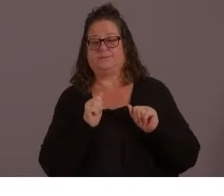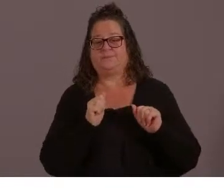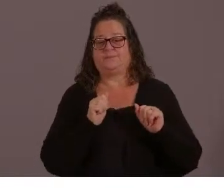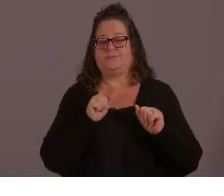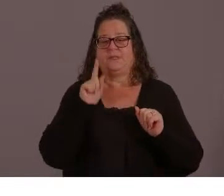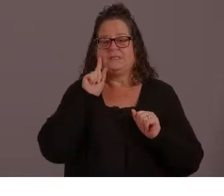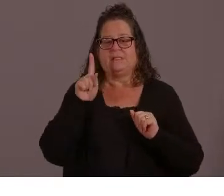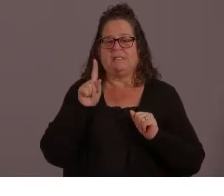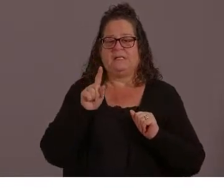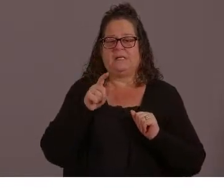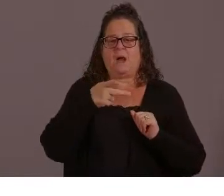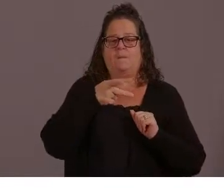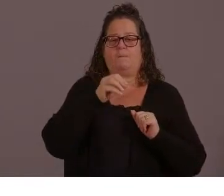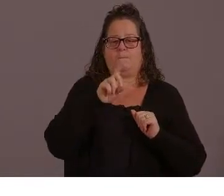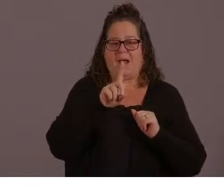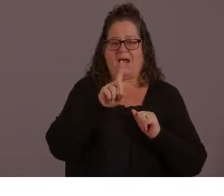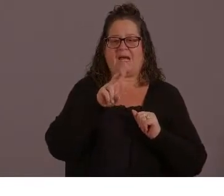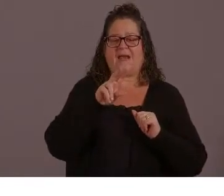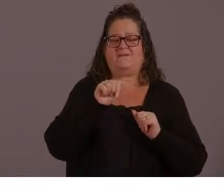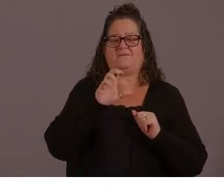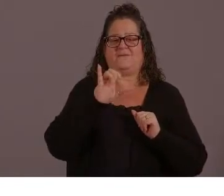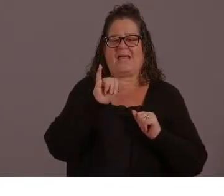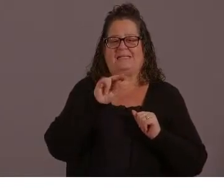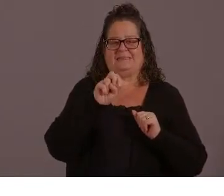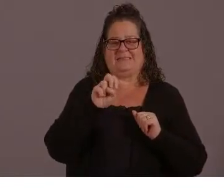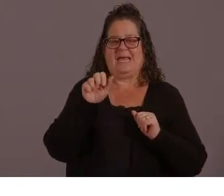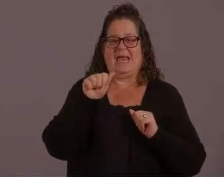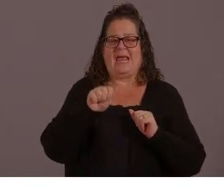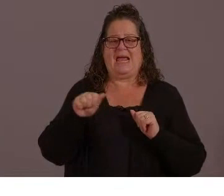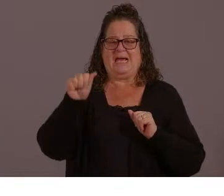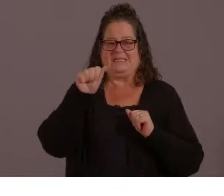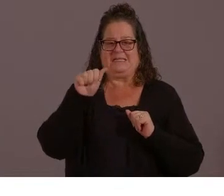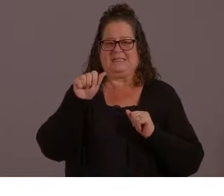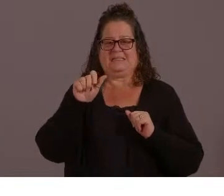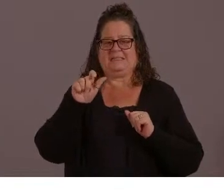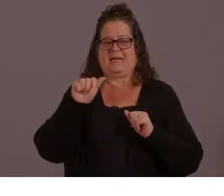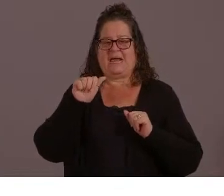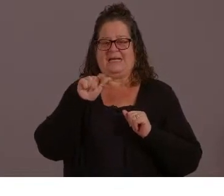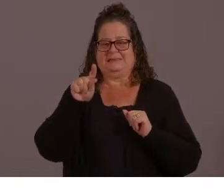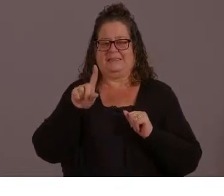podvaccine.azdhs.gov, or you can call our call center at